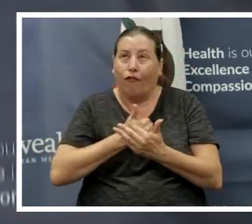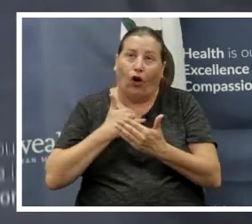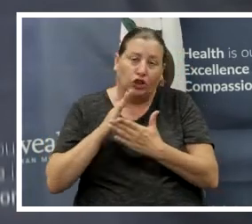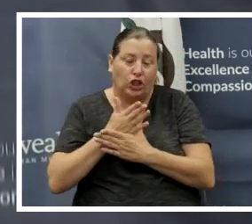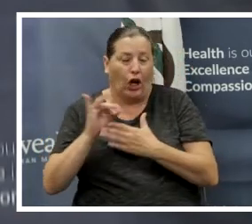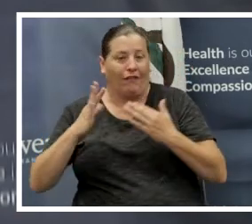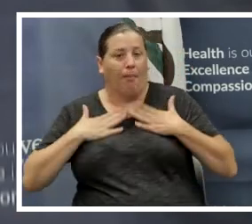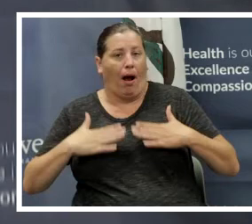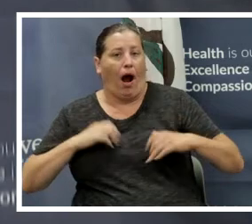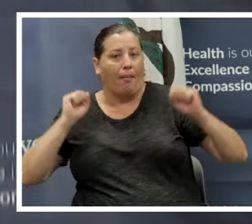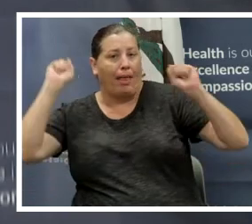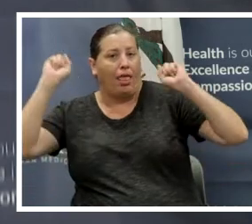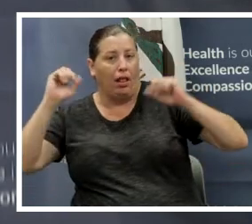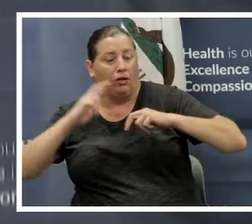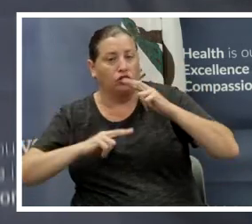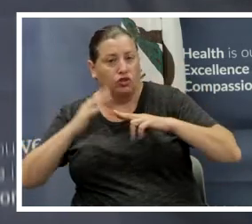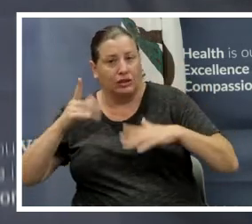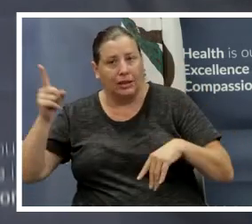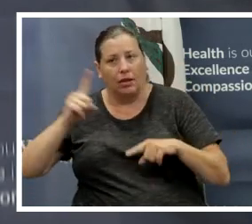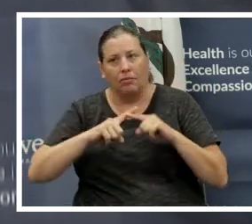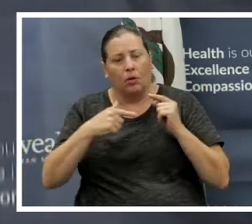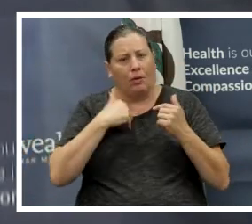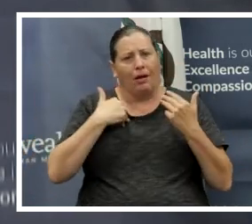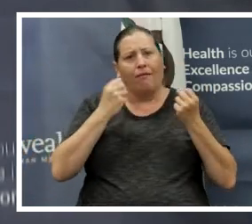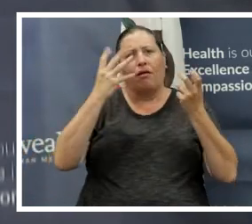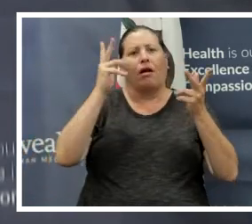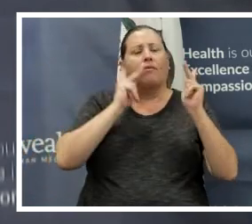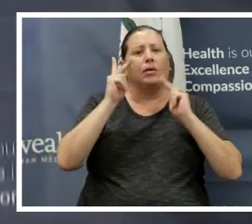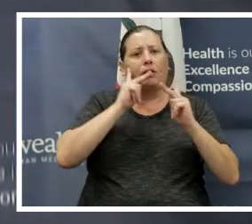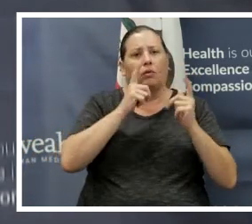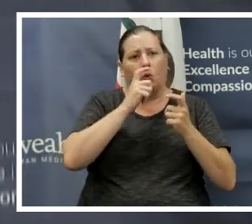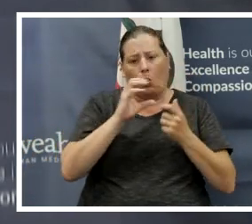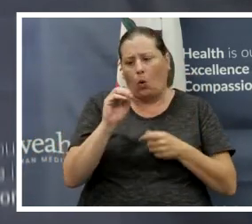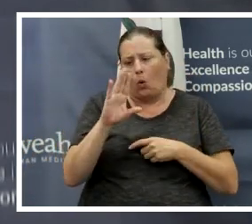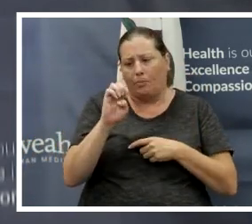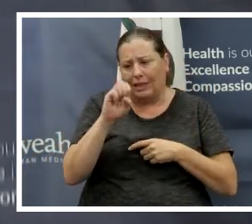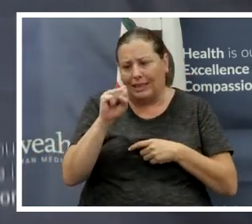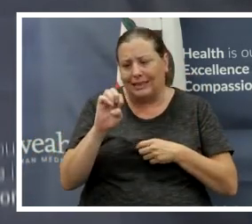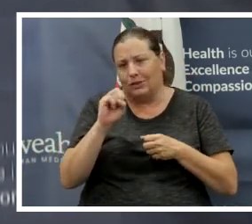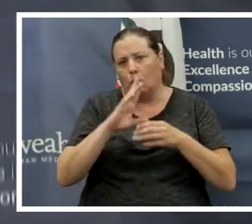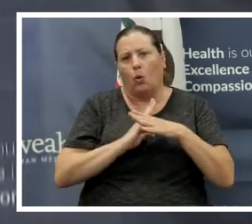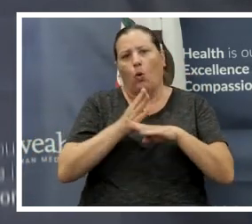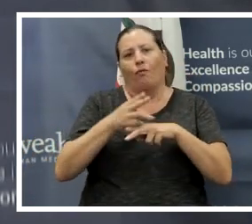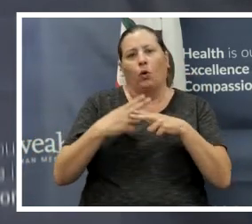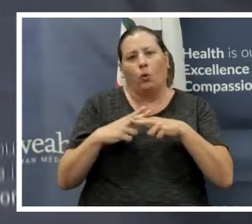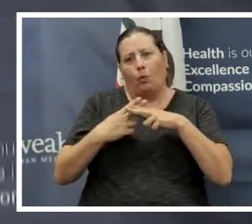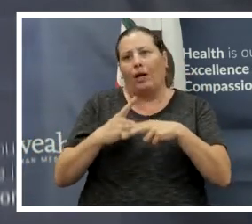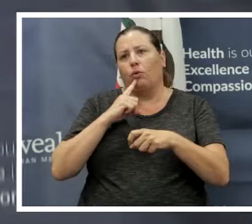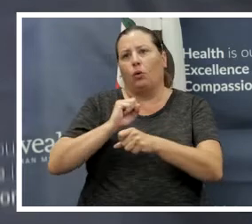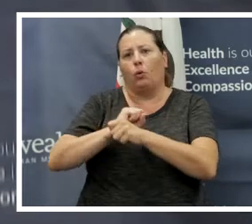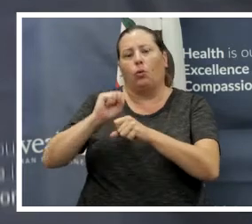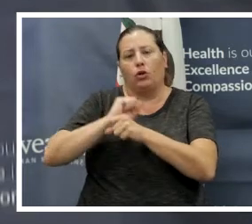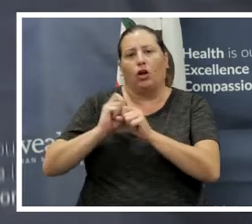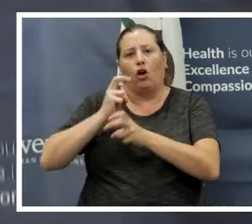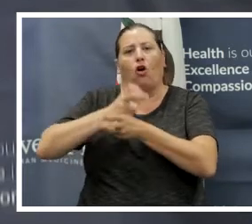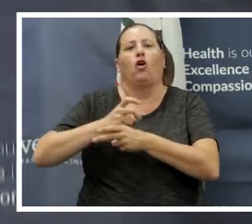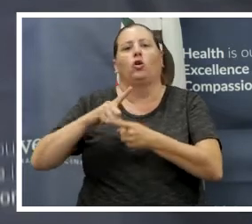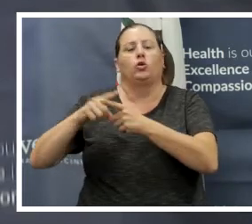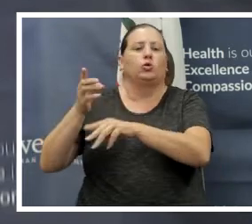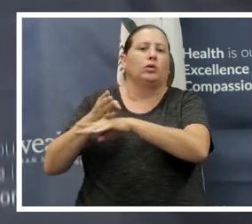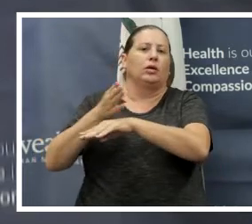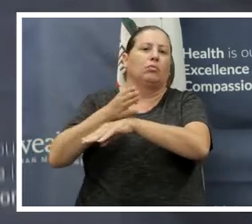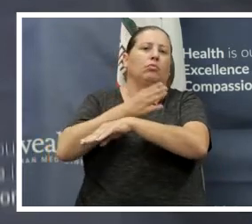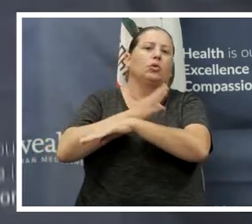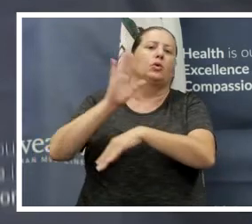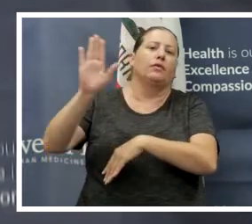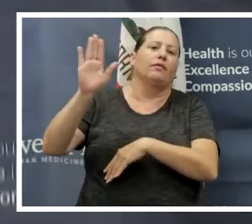of folks, obese, overweight, that are working hard to improve their health